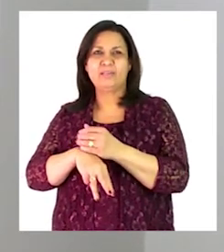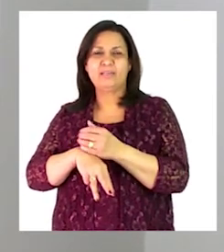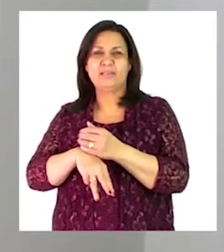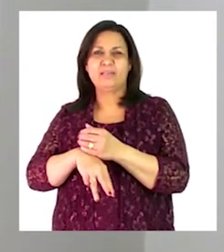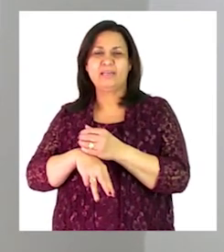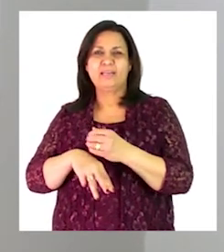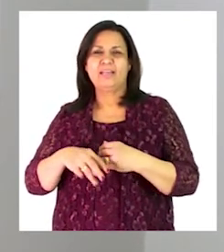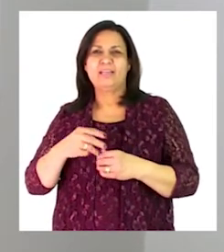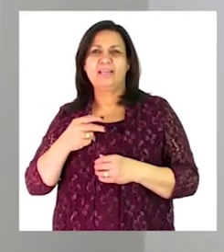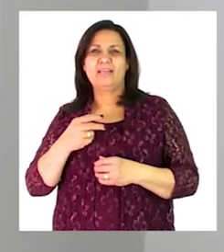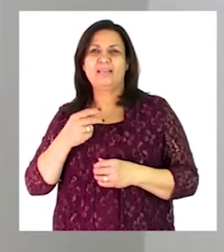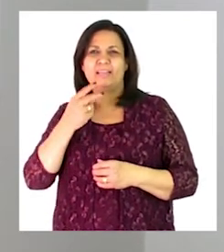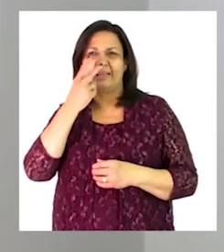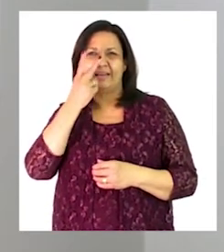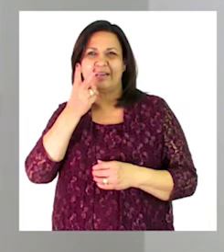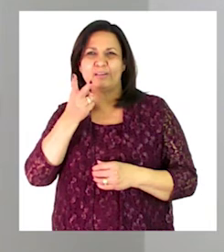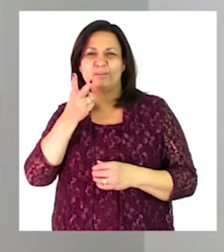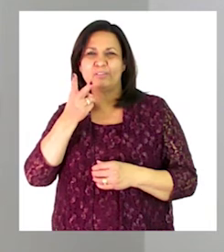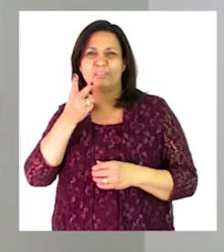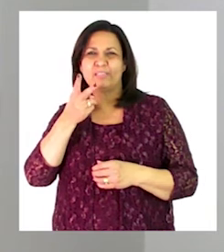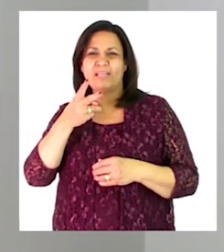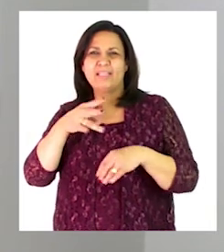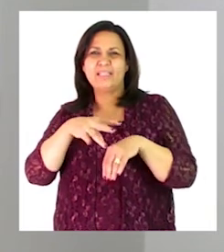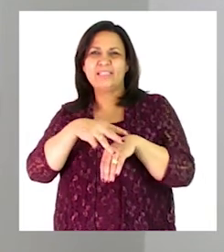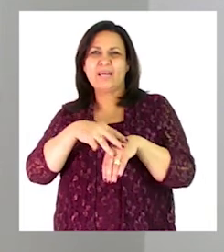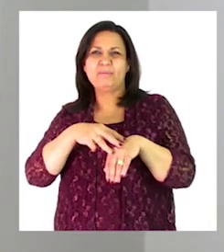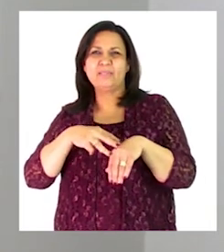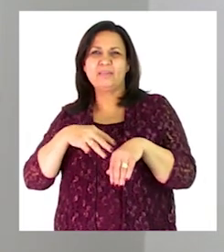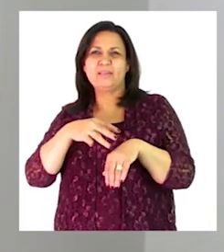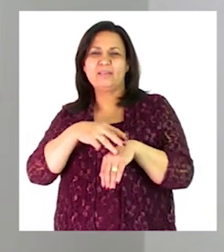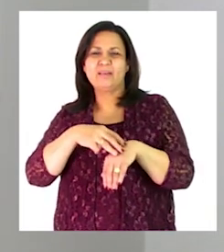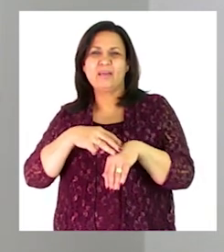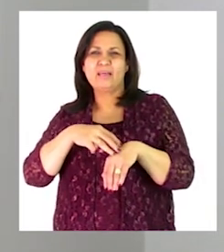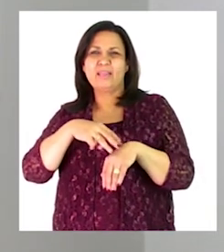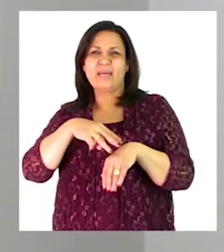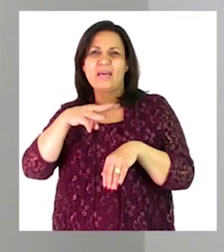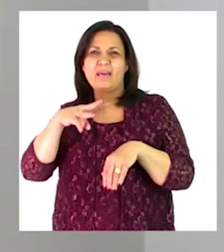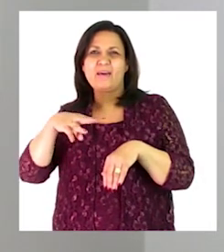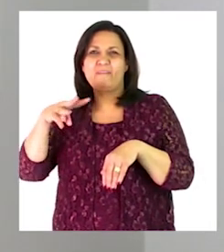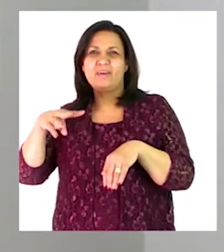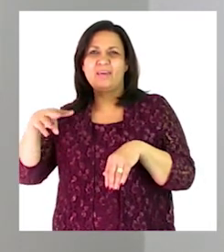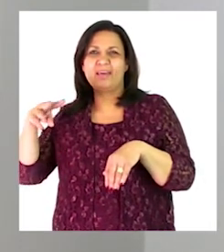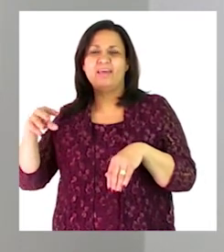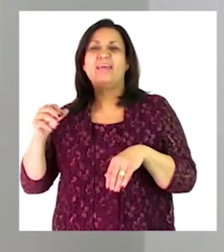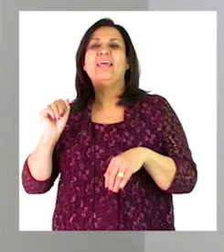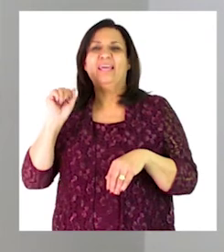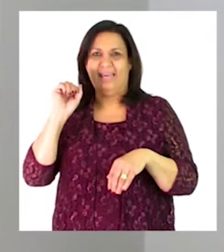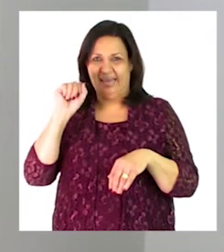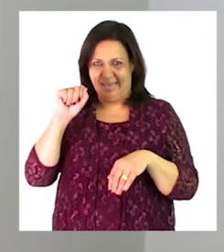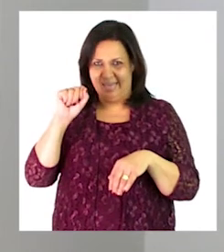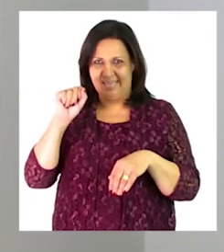Now let's look at the stripes or the lines. Are they curvy? Yes, well